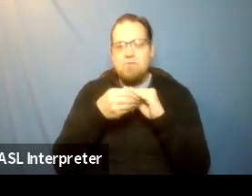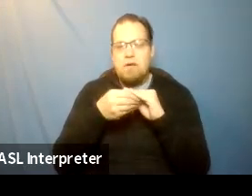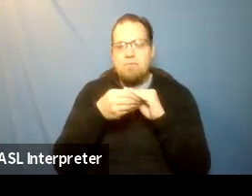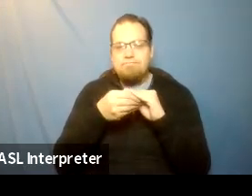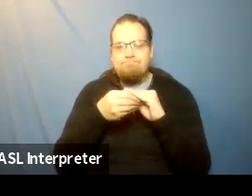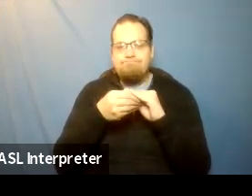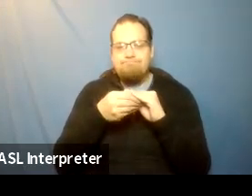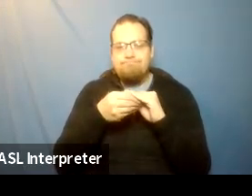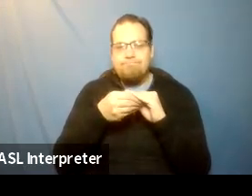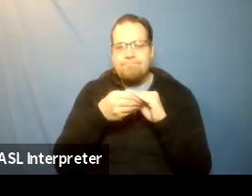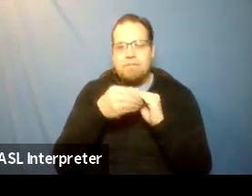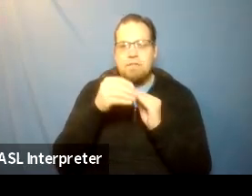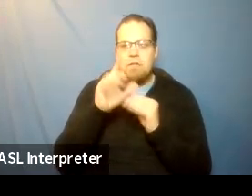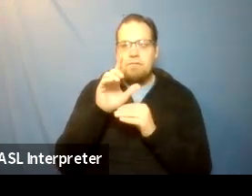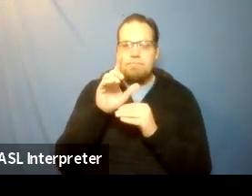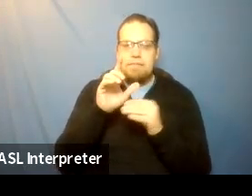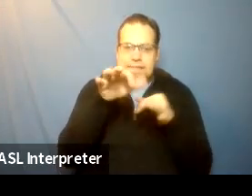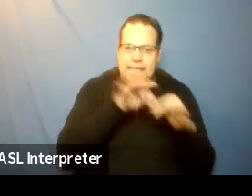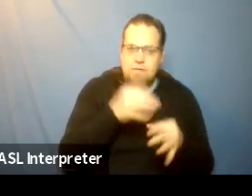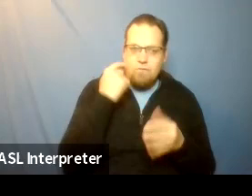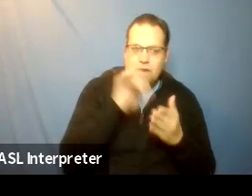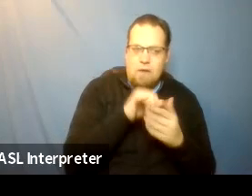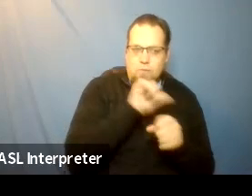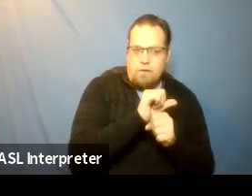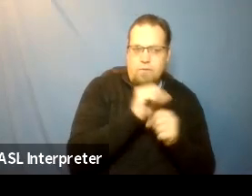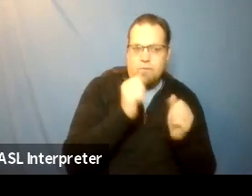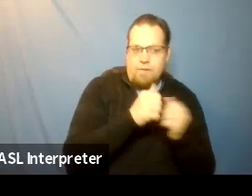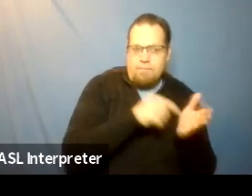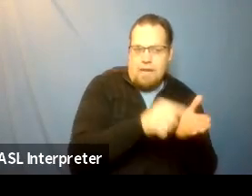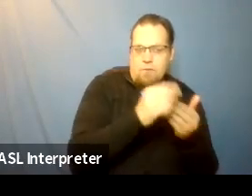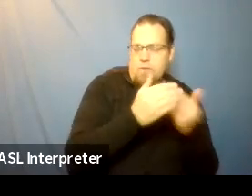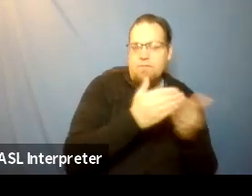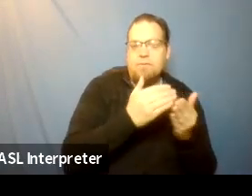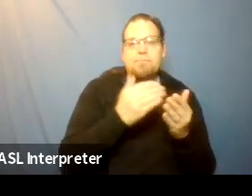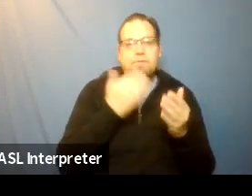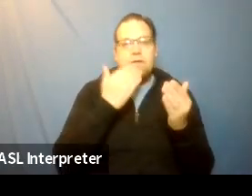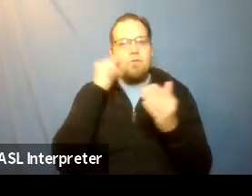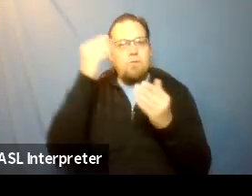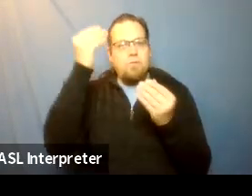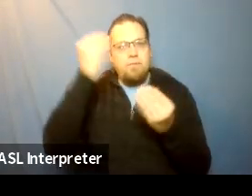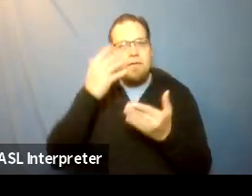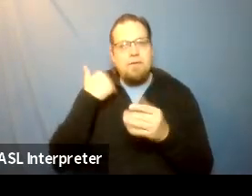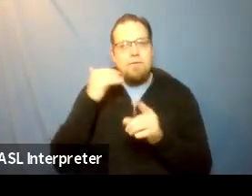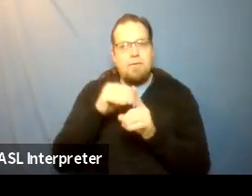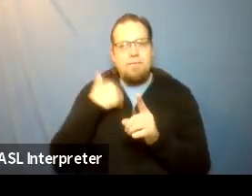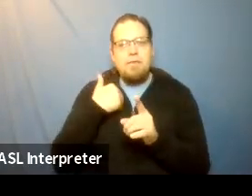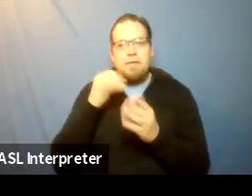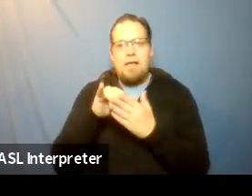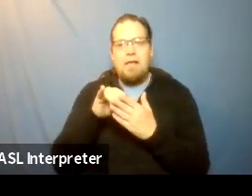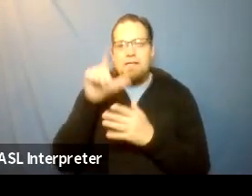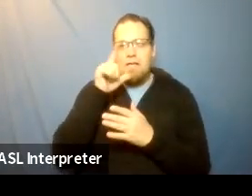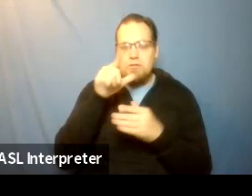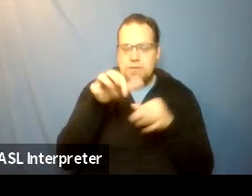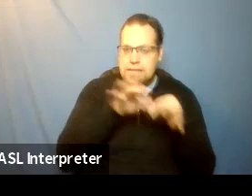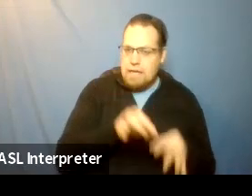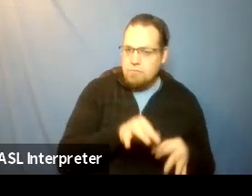logistics and working around that. So I wanted to make sure I mentioned that now that you reminded me of some of the extra lunch logistics.